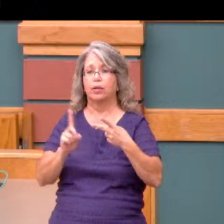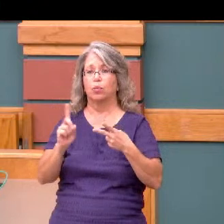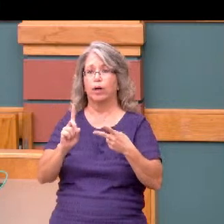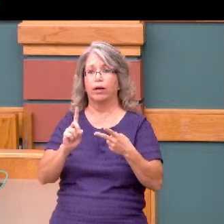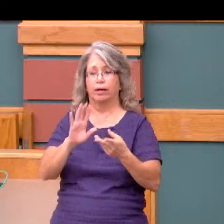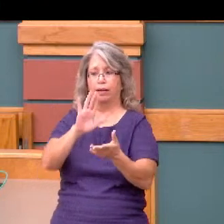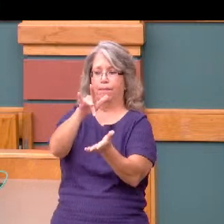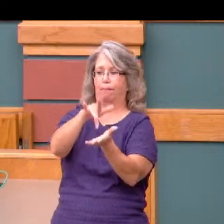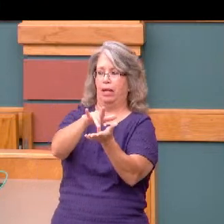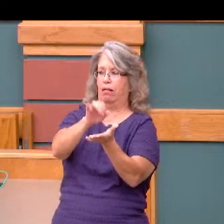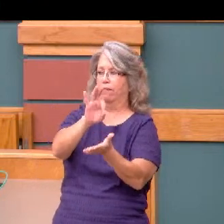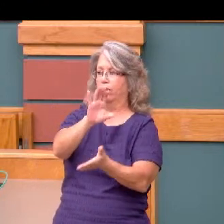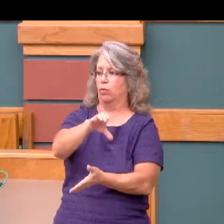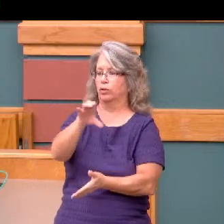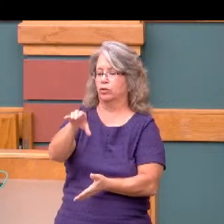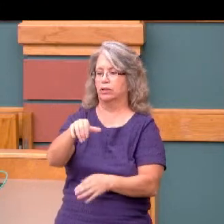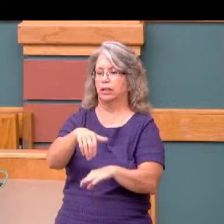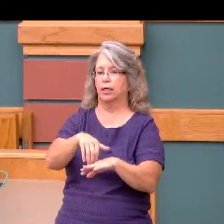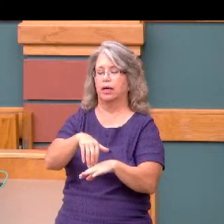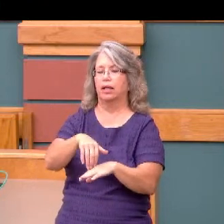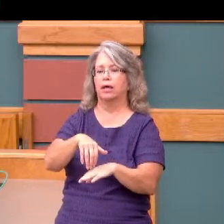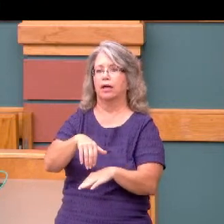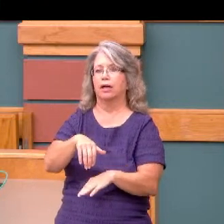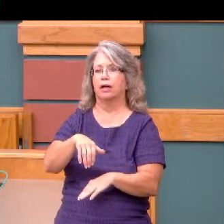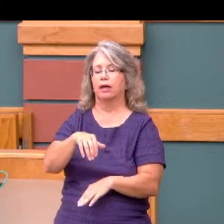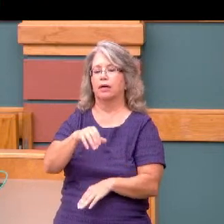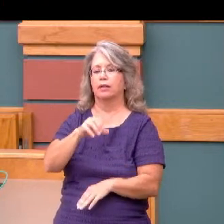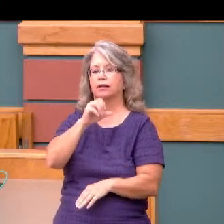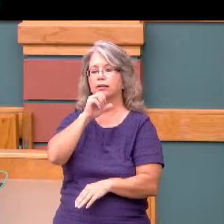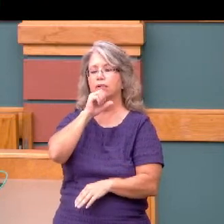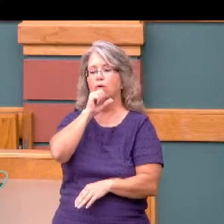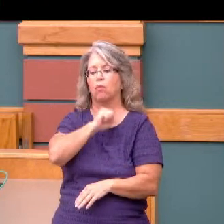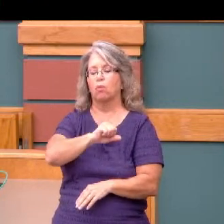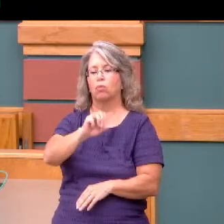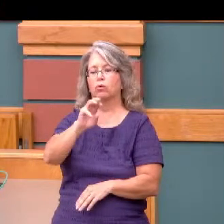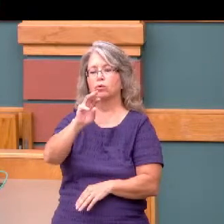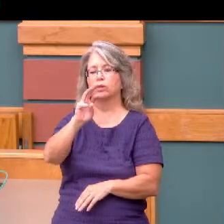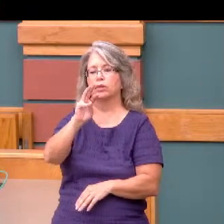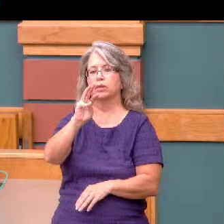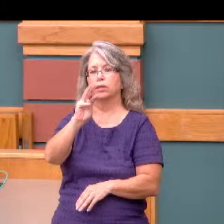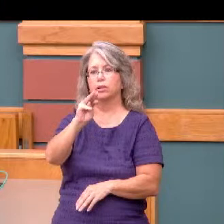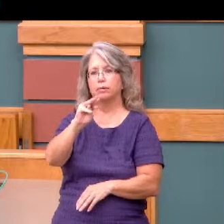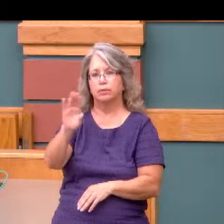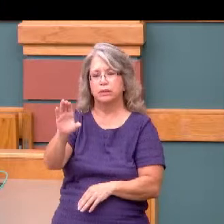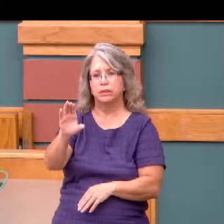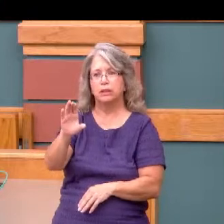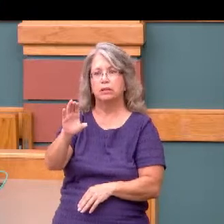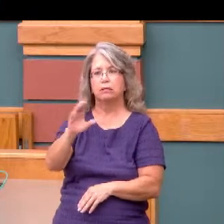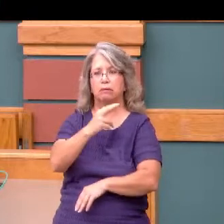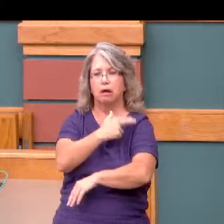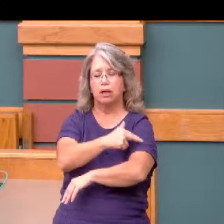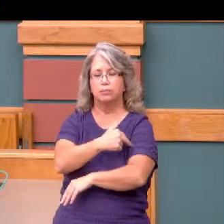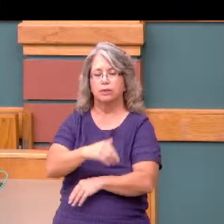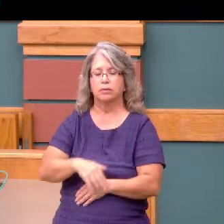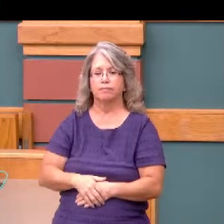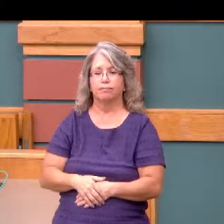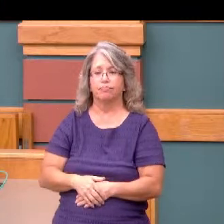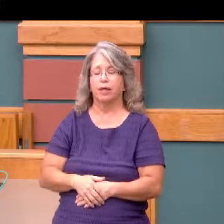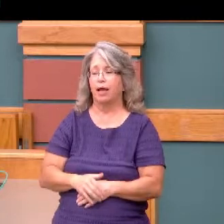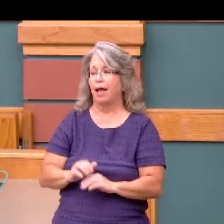middle of Corpus Christi at the Physicians Plaza West site. To be eligible for the free